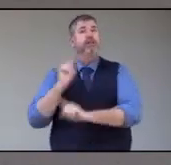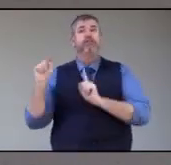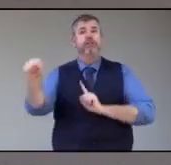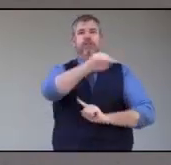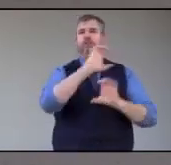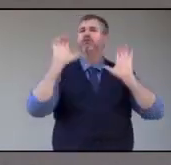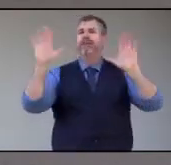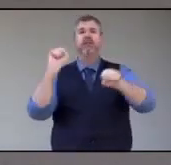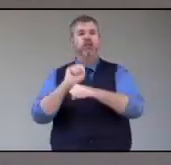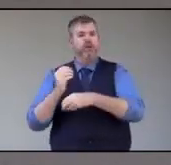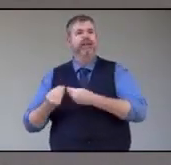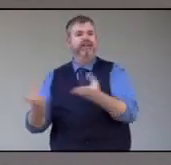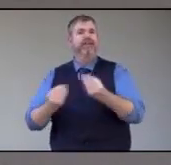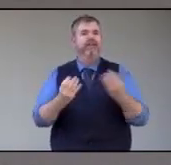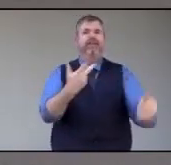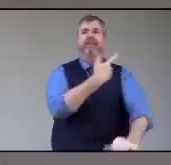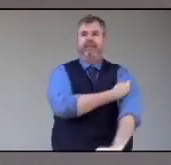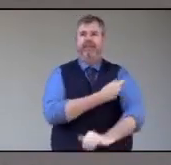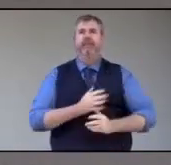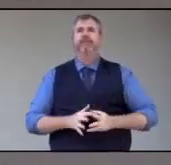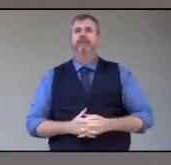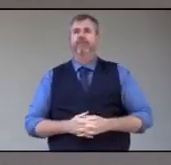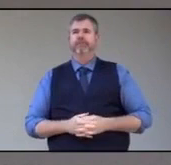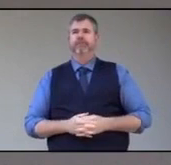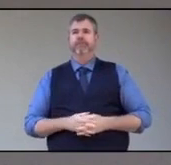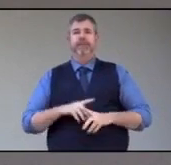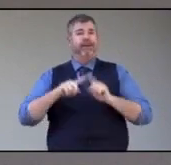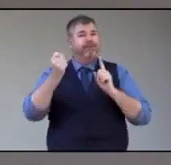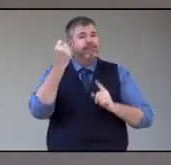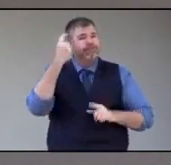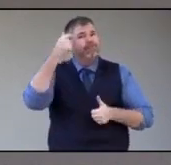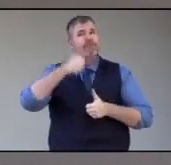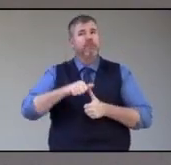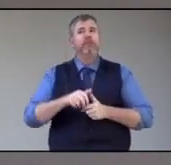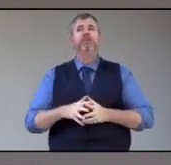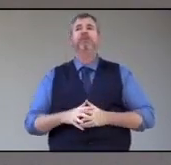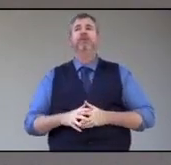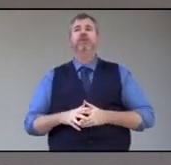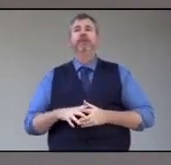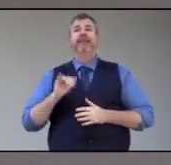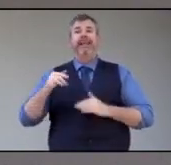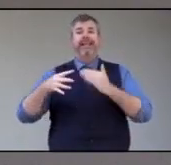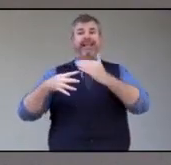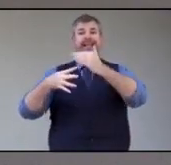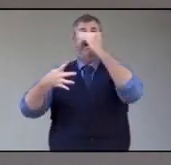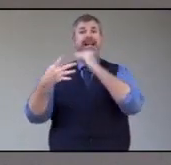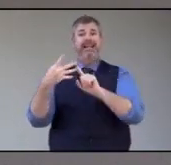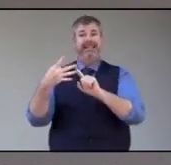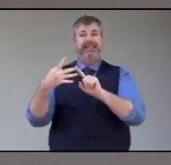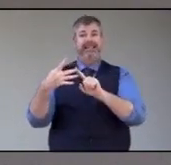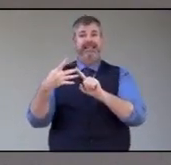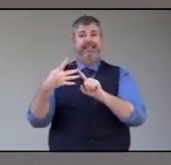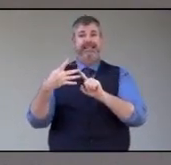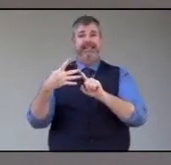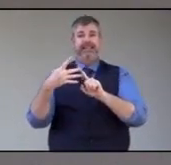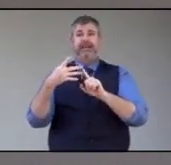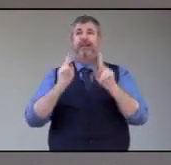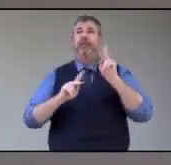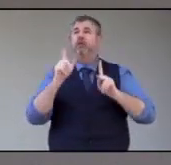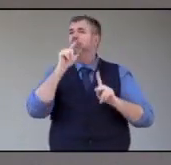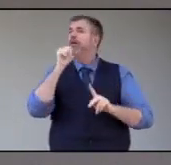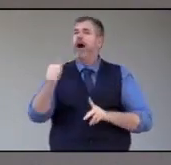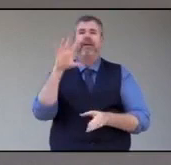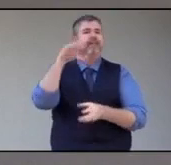that very large group in the next tier, people in the community, not in hospitals and community clinics. And we are really going